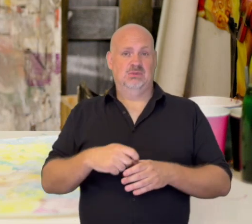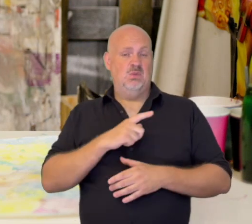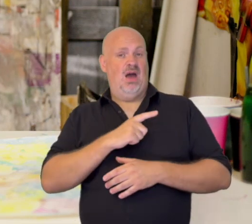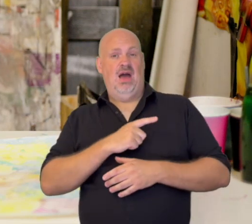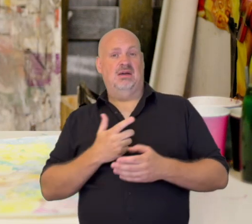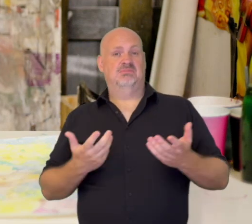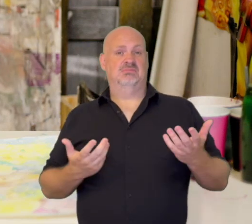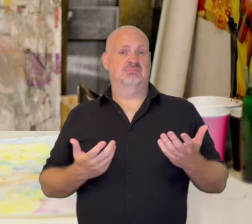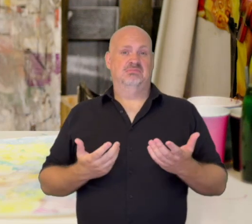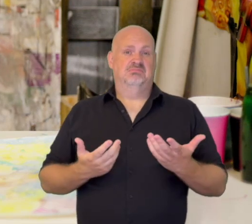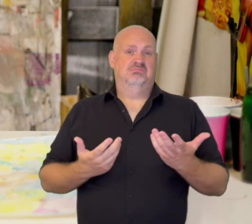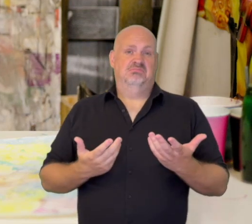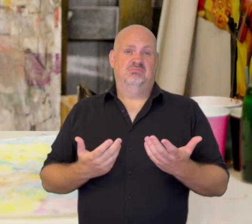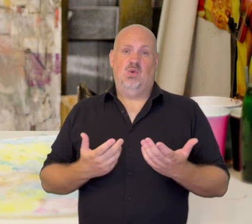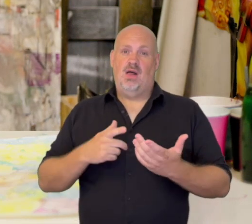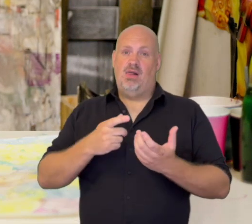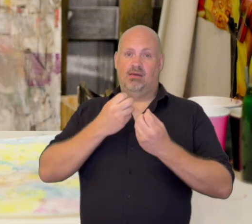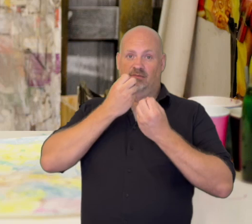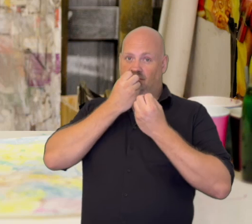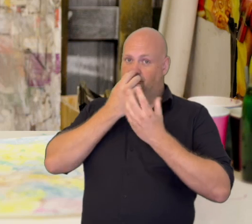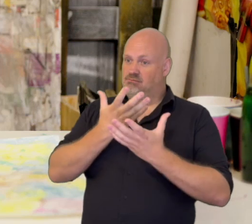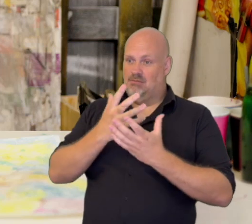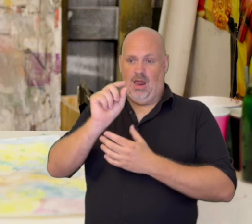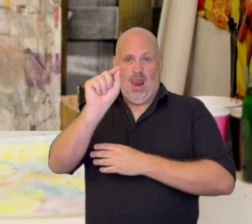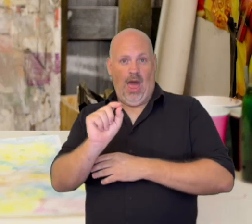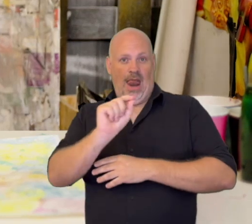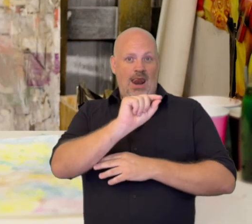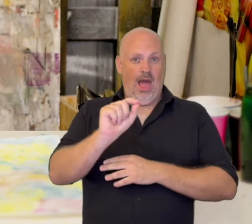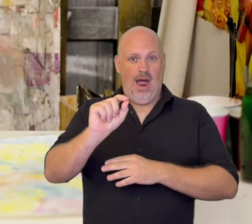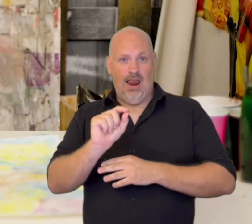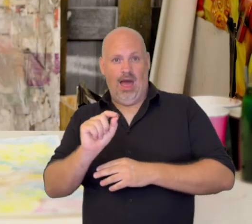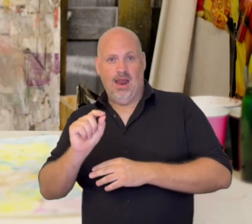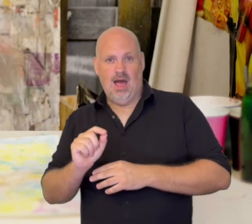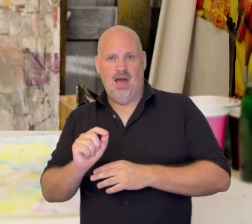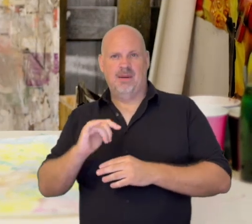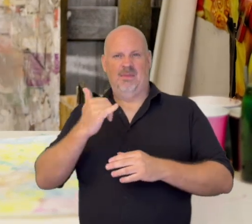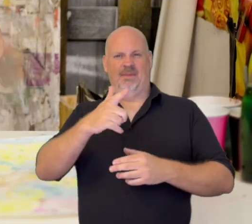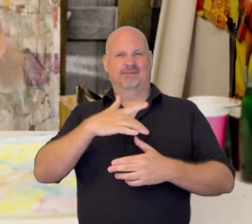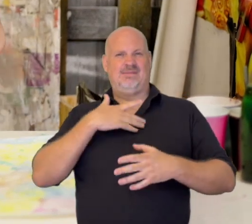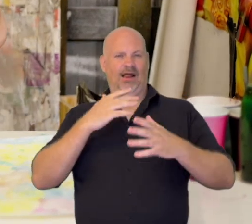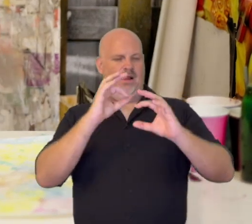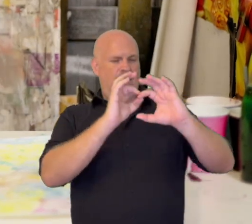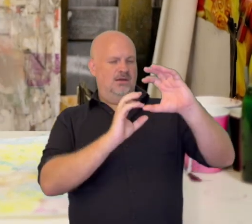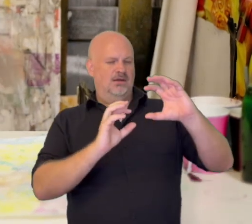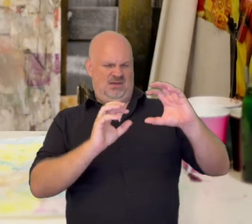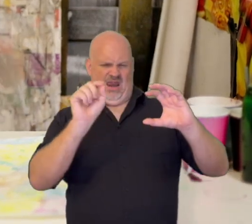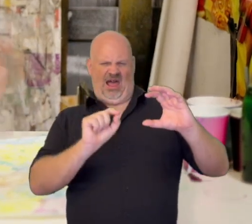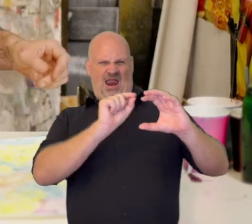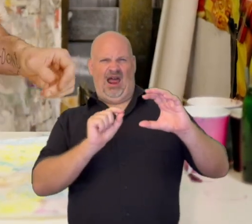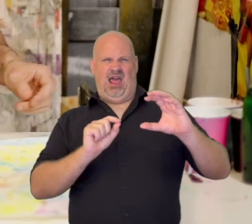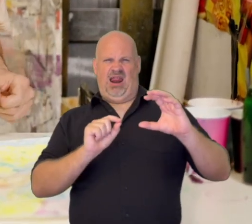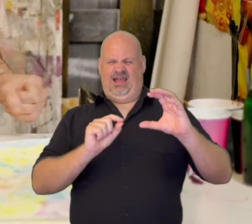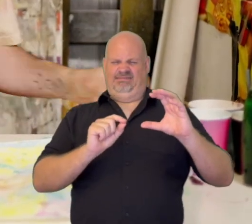of, while it's great to come to put in some straight lines, it might mess with your harmony, and I appreciate